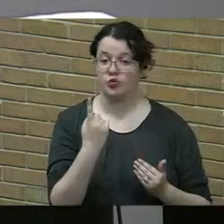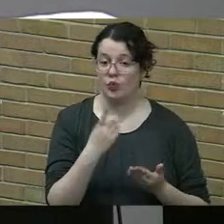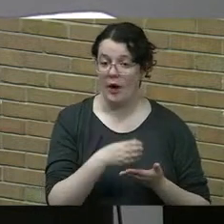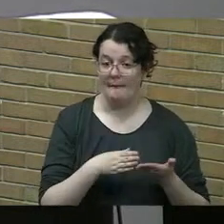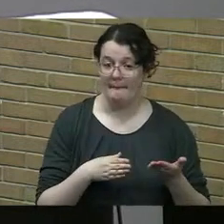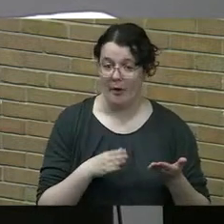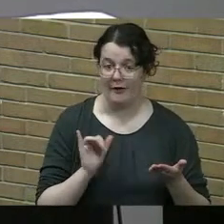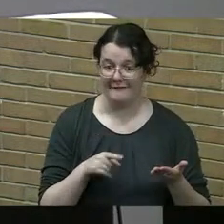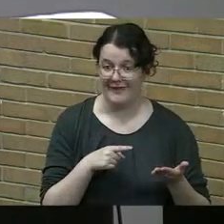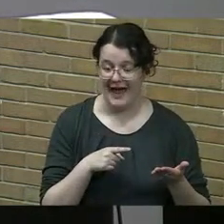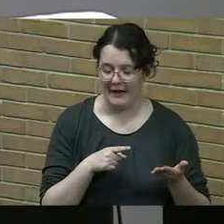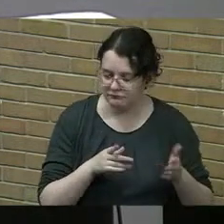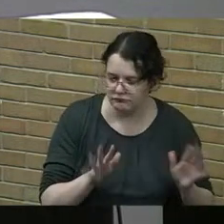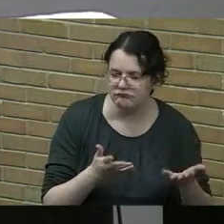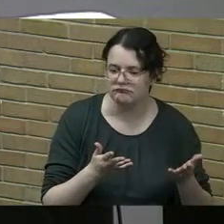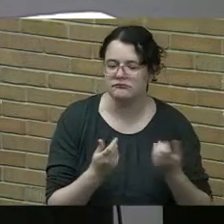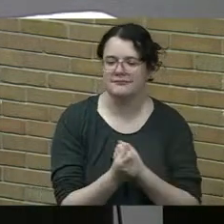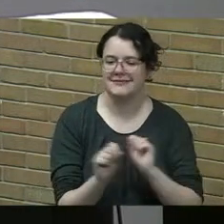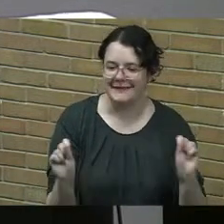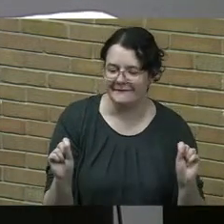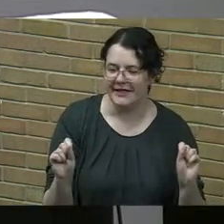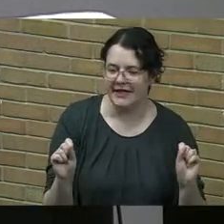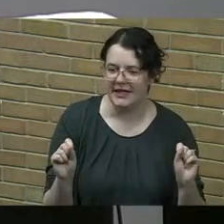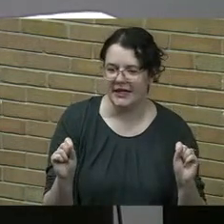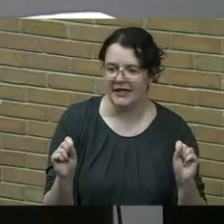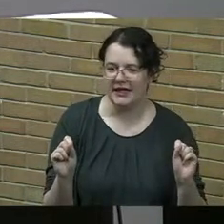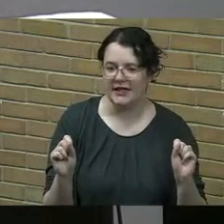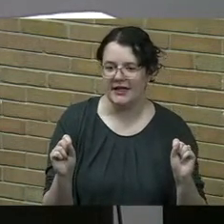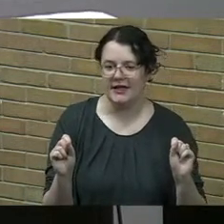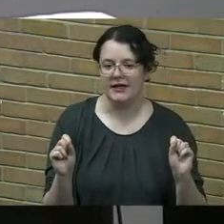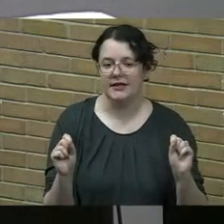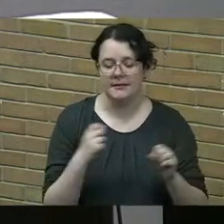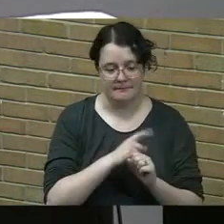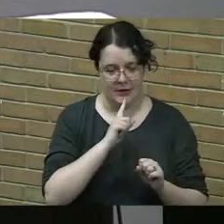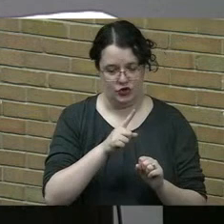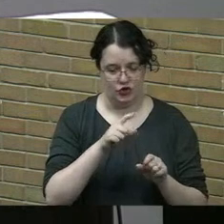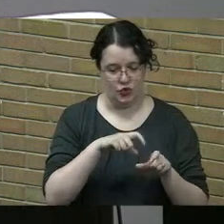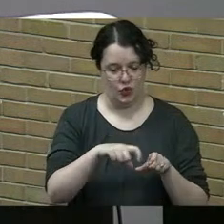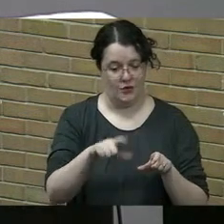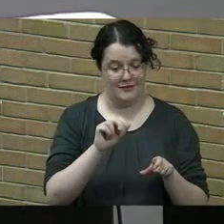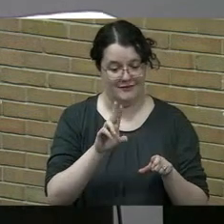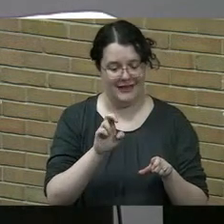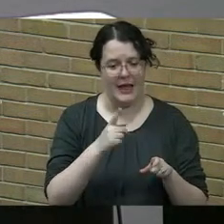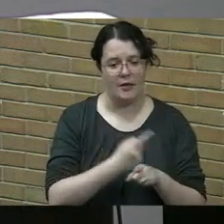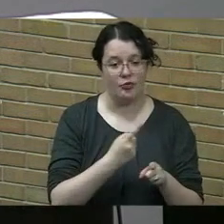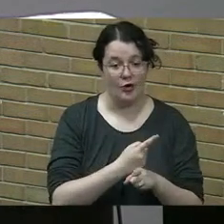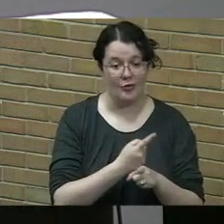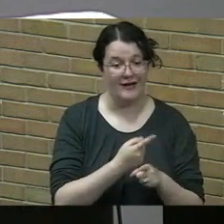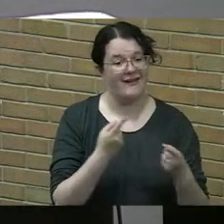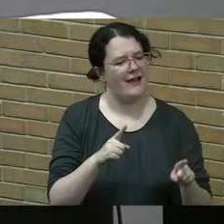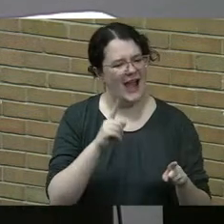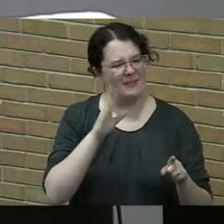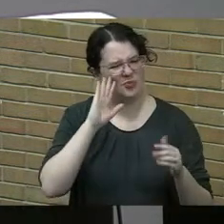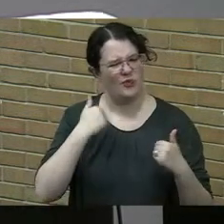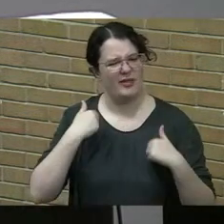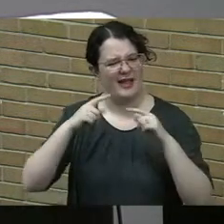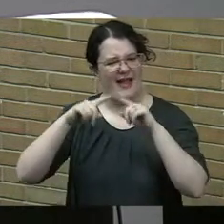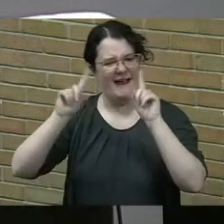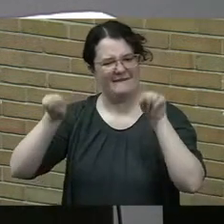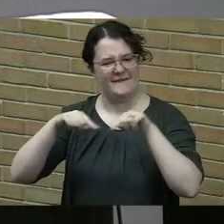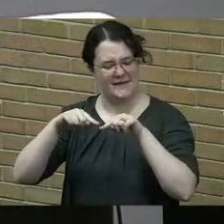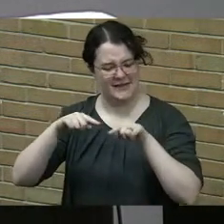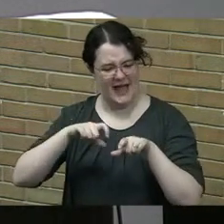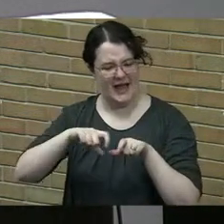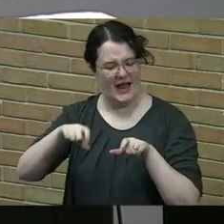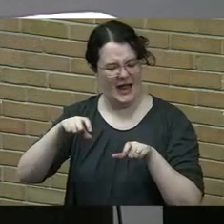facilitate safety and appropriate usage of lanes, no standing signs will be installed along the road diet portion